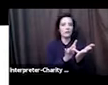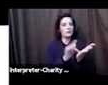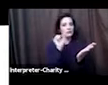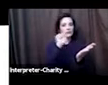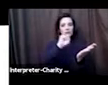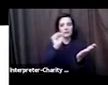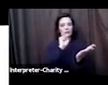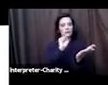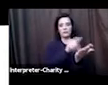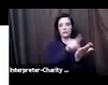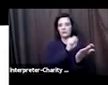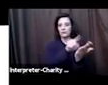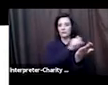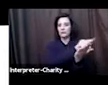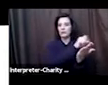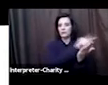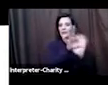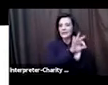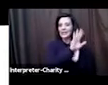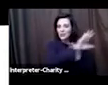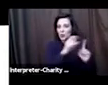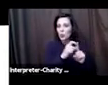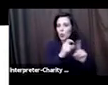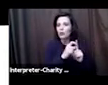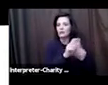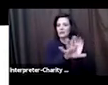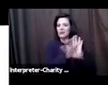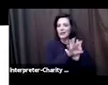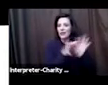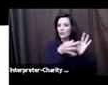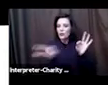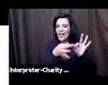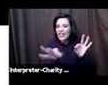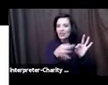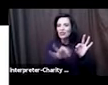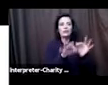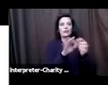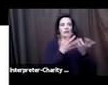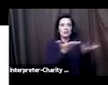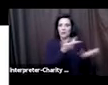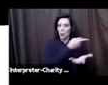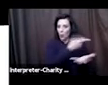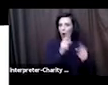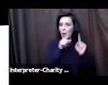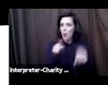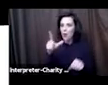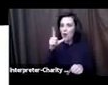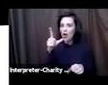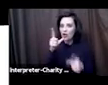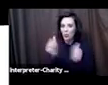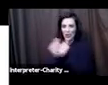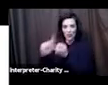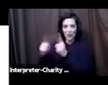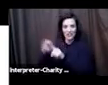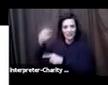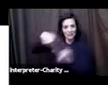and be able to select his words or his phrases to communicate about lunch with his friends here in the picture. We can